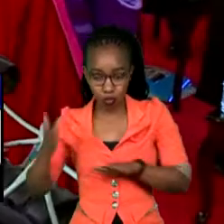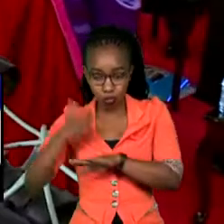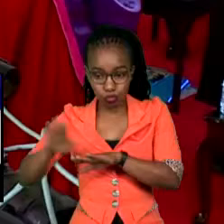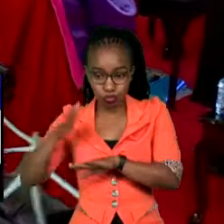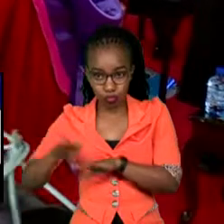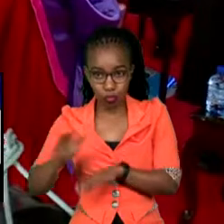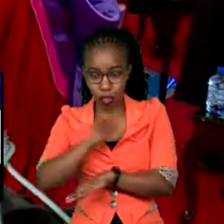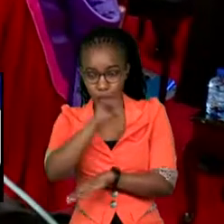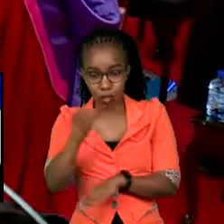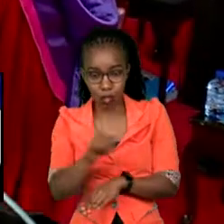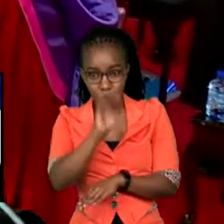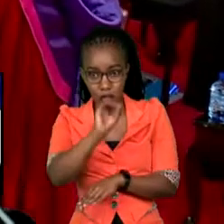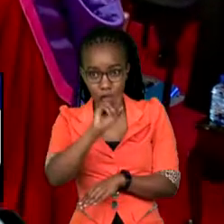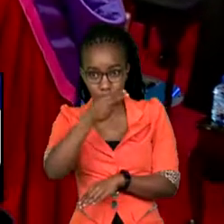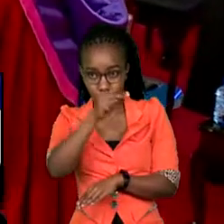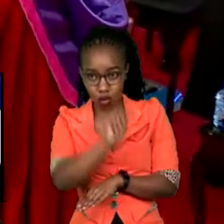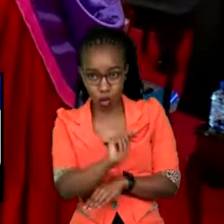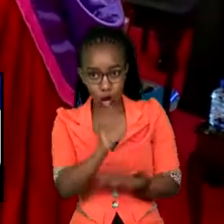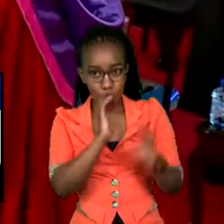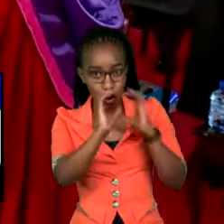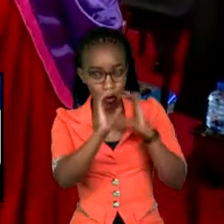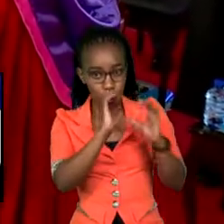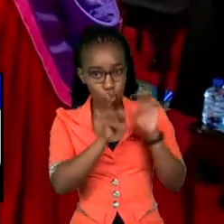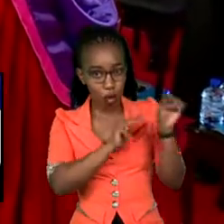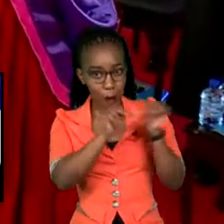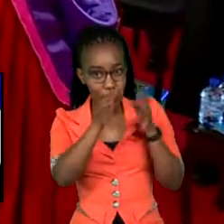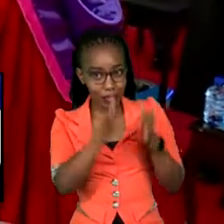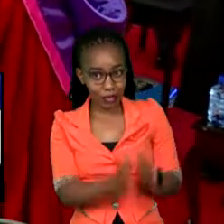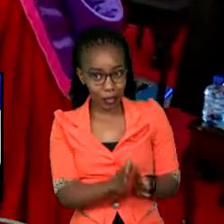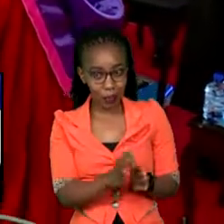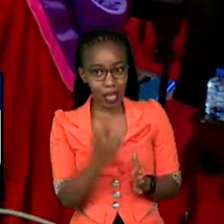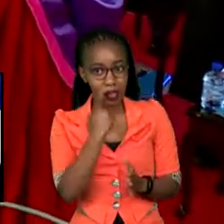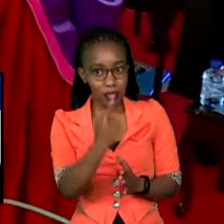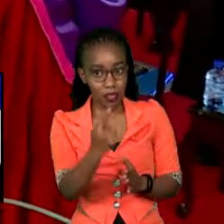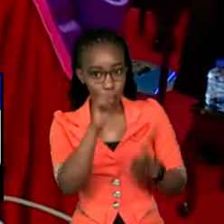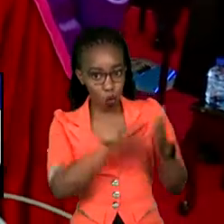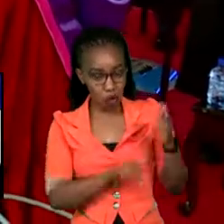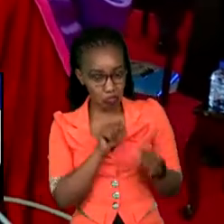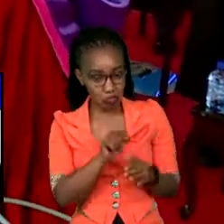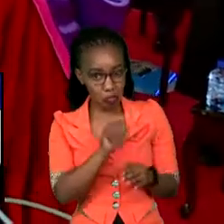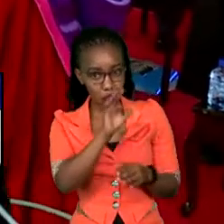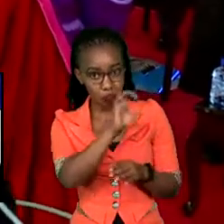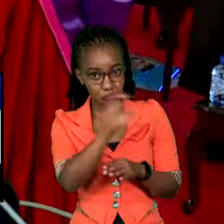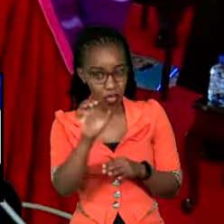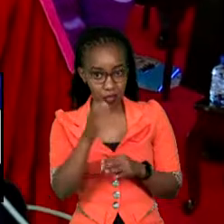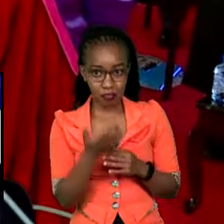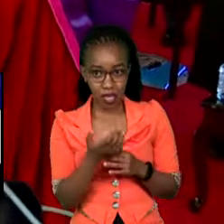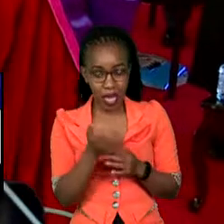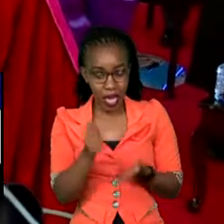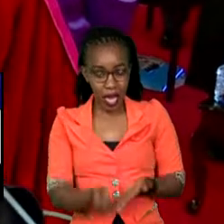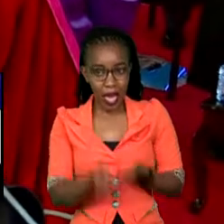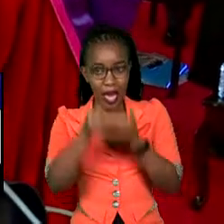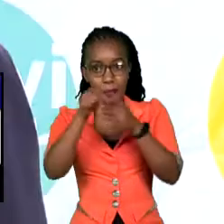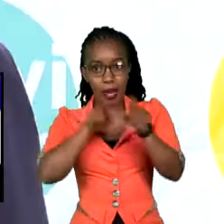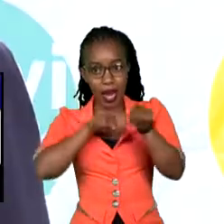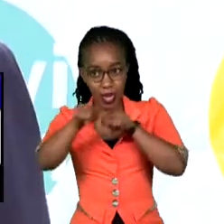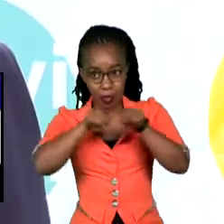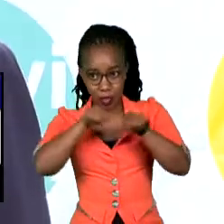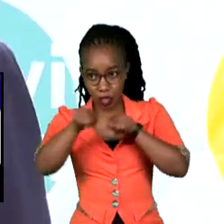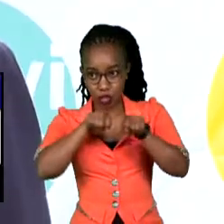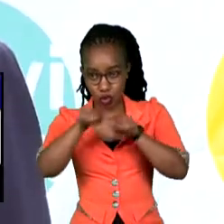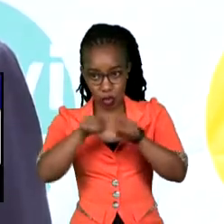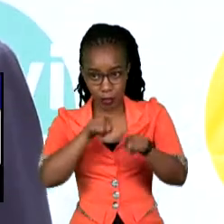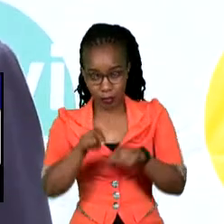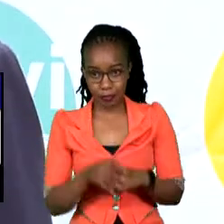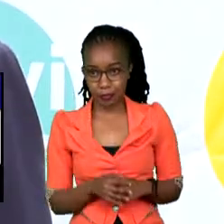Orindi, the corporate communications head at the university, has revealed that the move is meant to cater for administration costs.